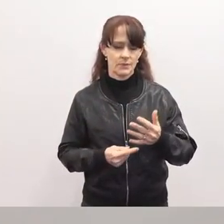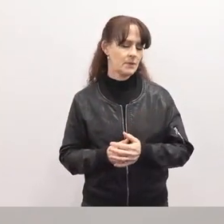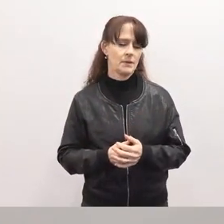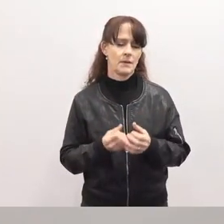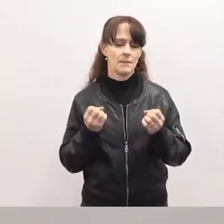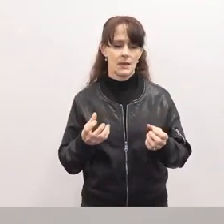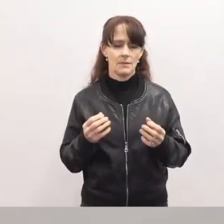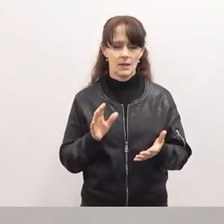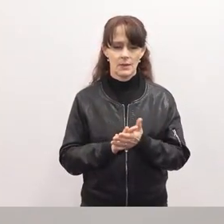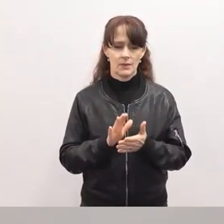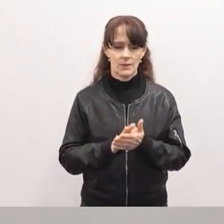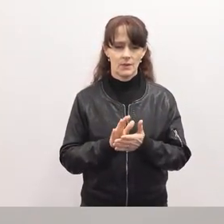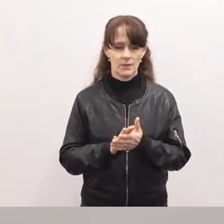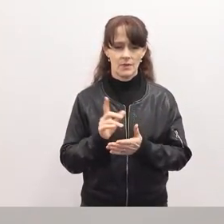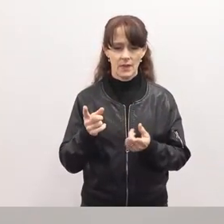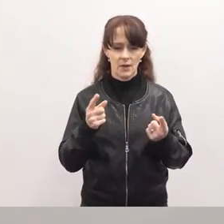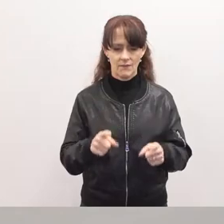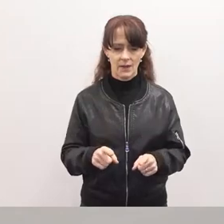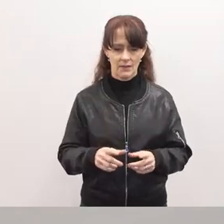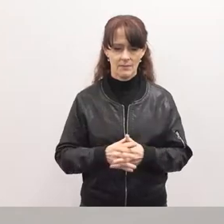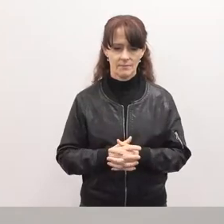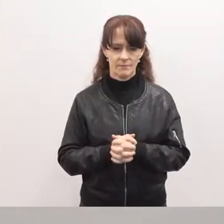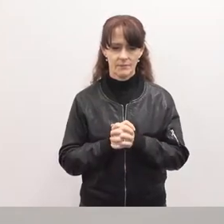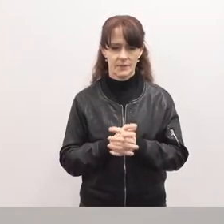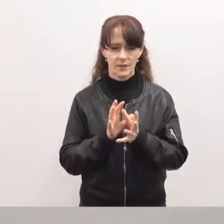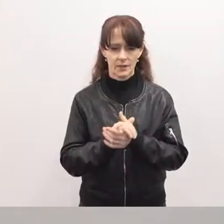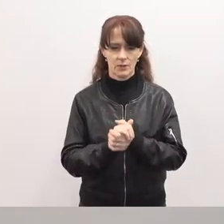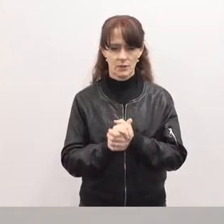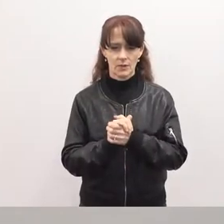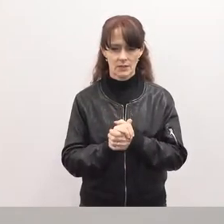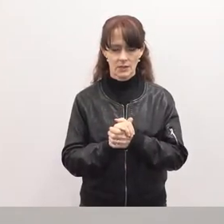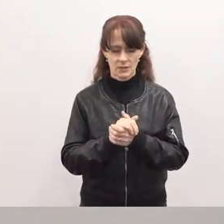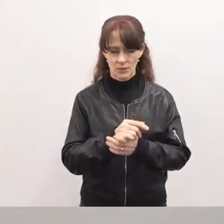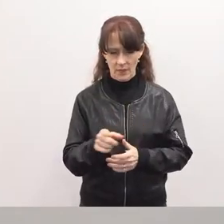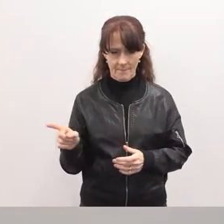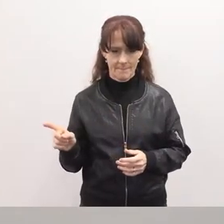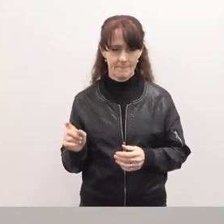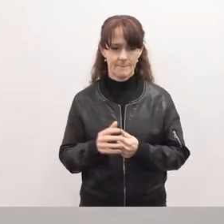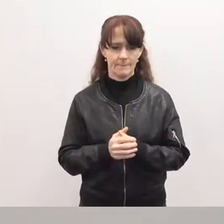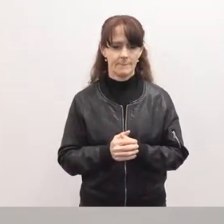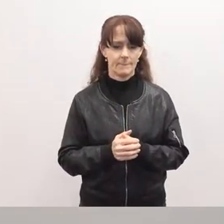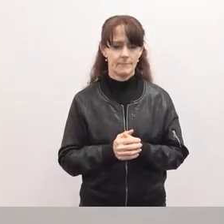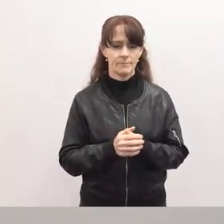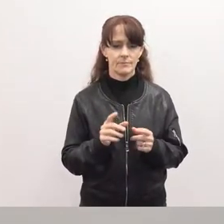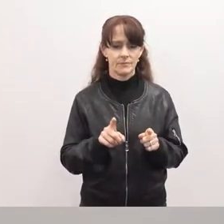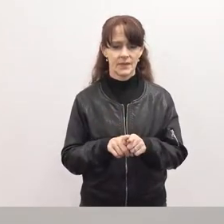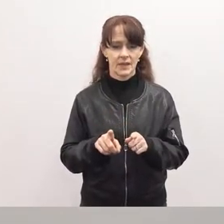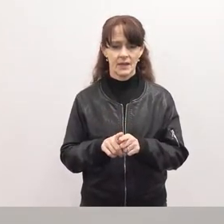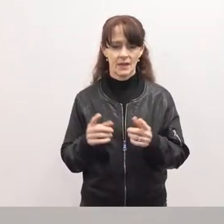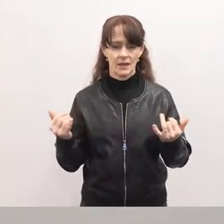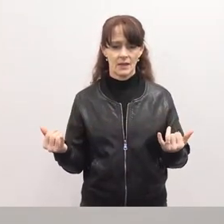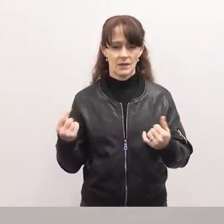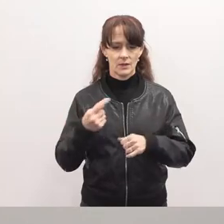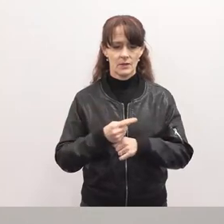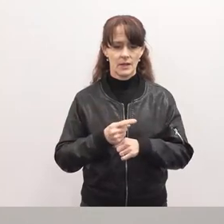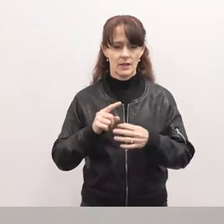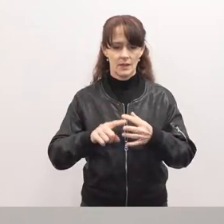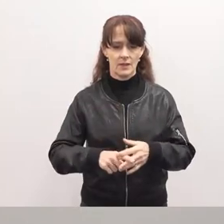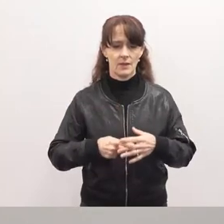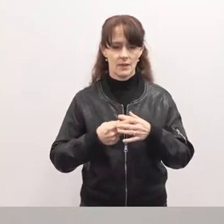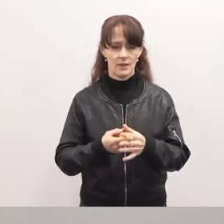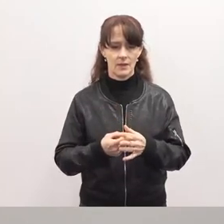many more accolades for their event, so congratulations to them. Also, today marks the beginning